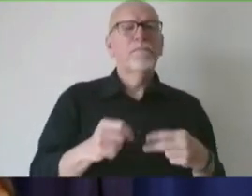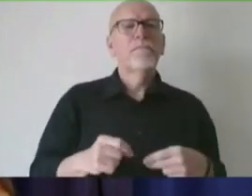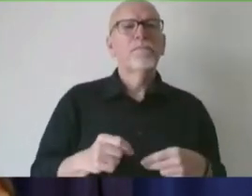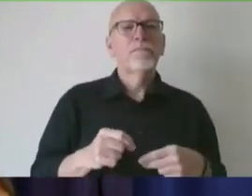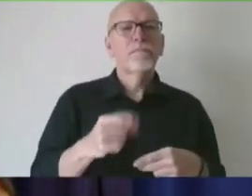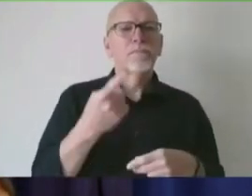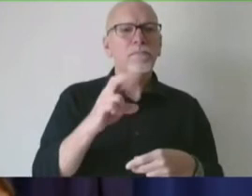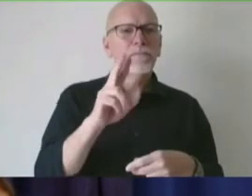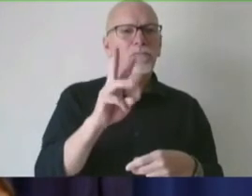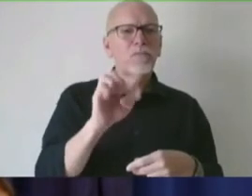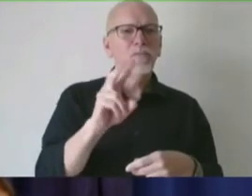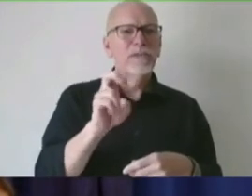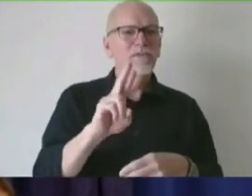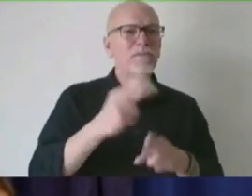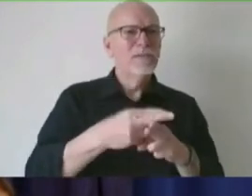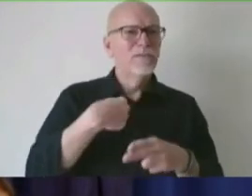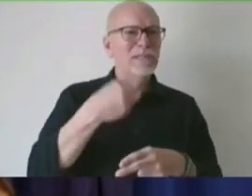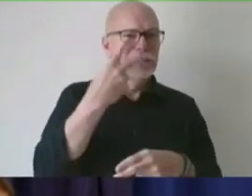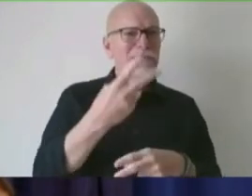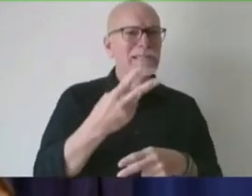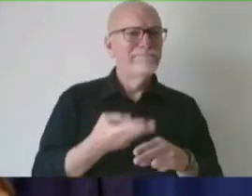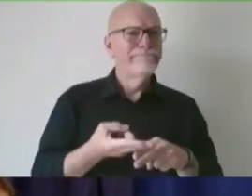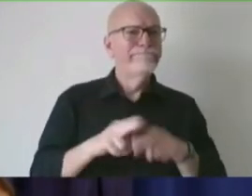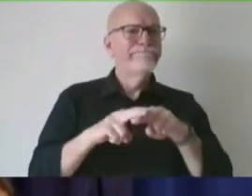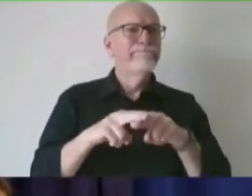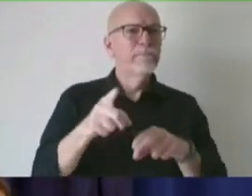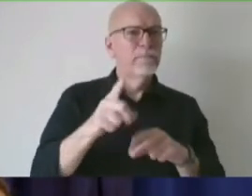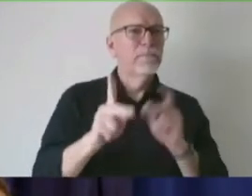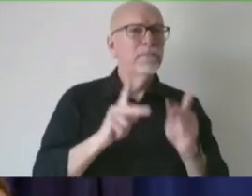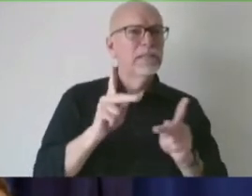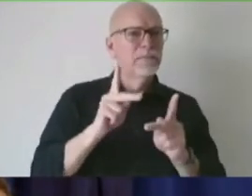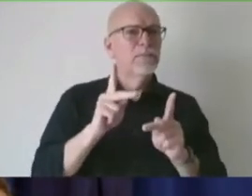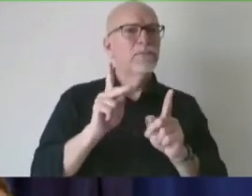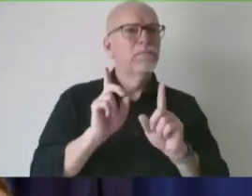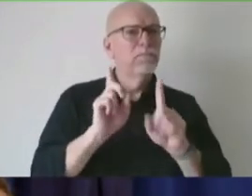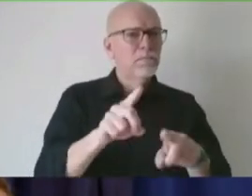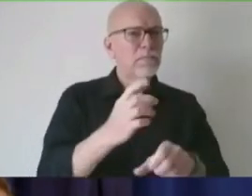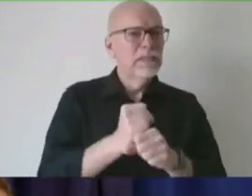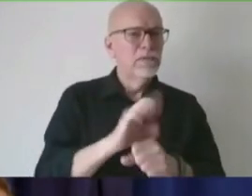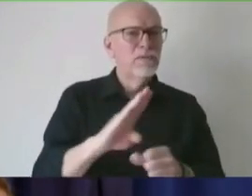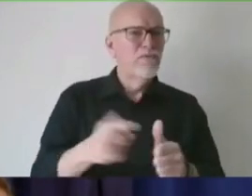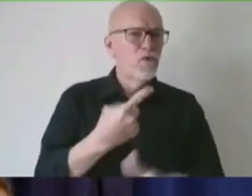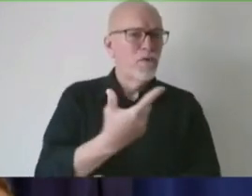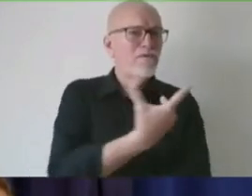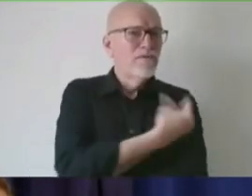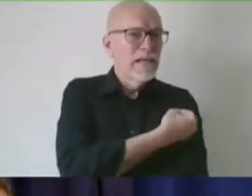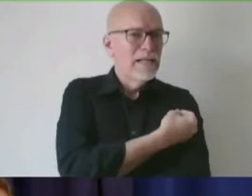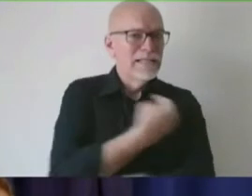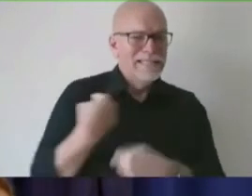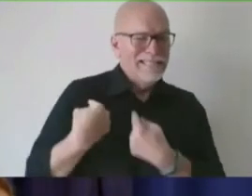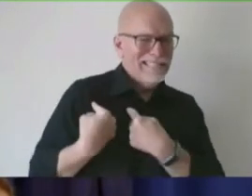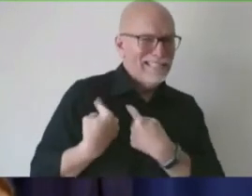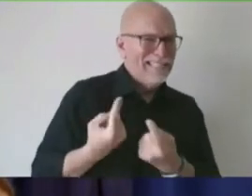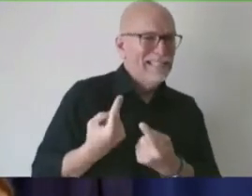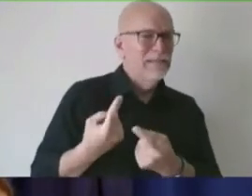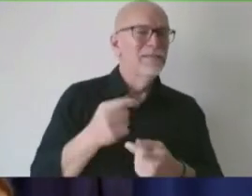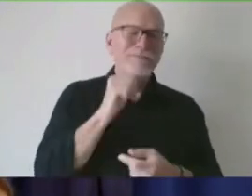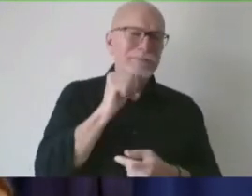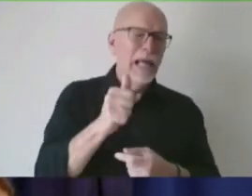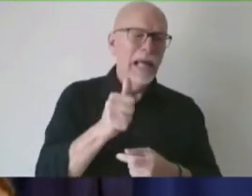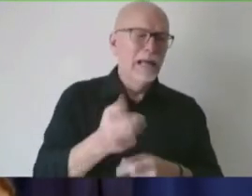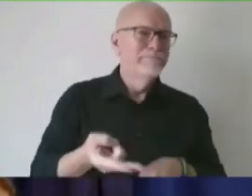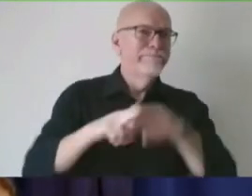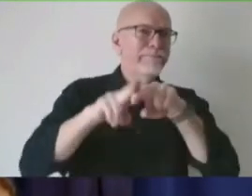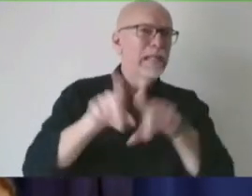as Dr. Weaver mentioned, we've seen an uptick in people coming in to get their first vaccine. Lately, it's not anywhere close to where we